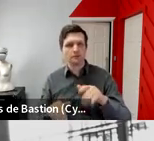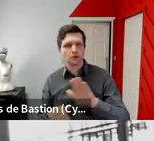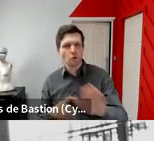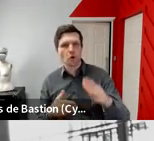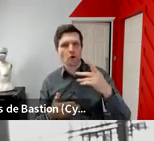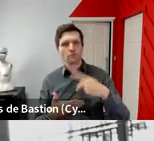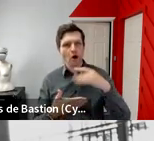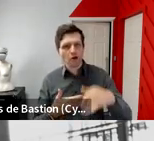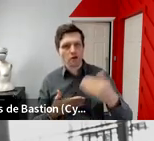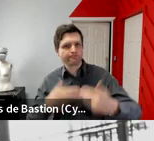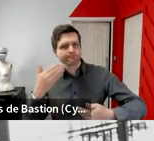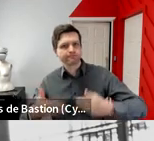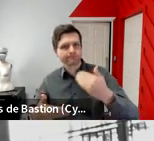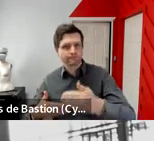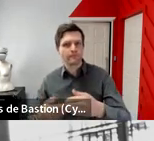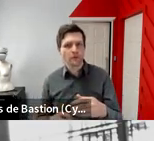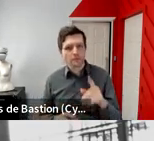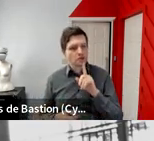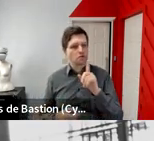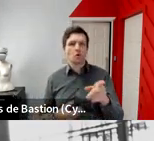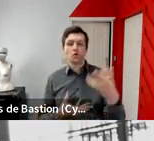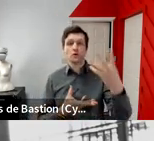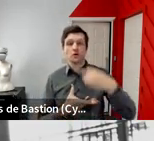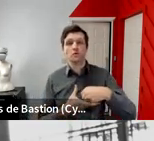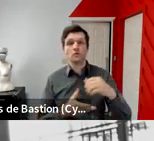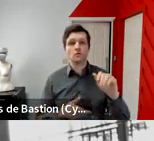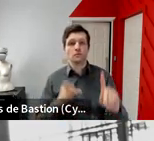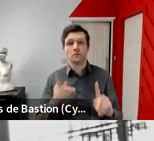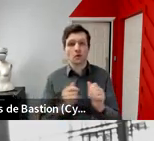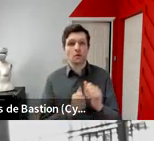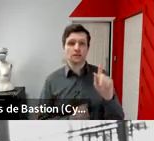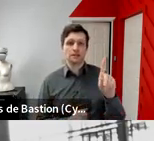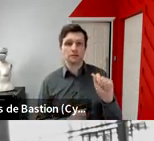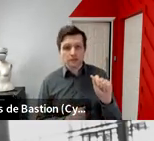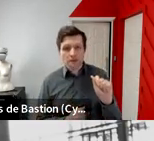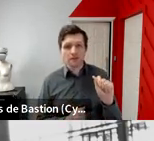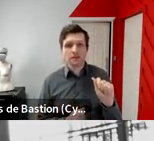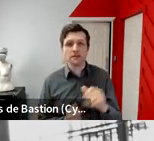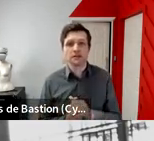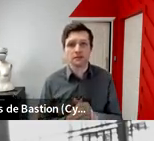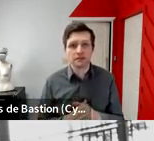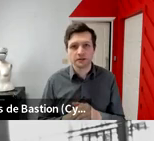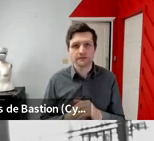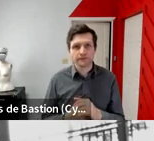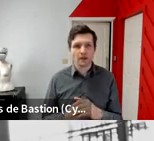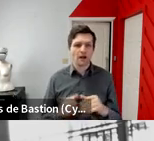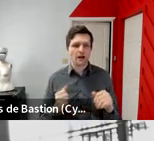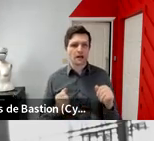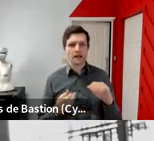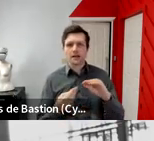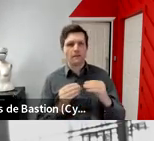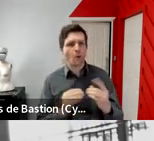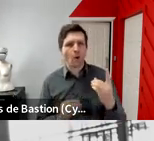testing, all of those steps in project design and development really should include people with disabilities.